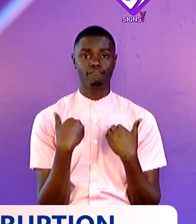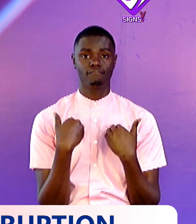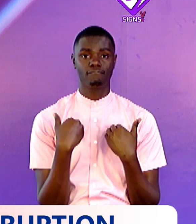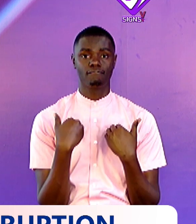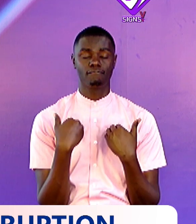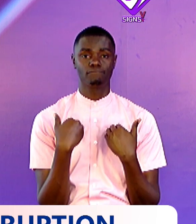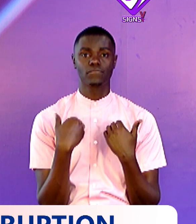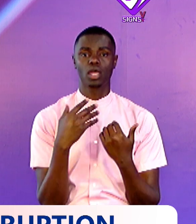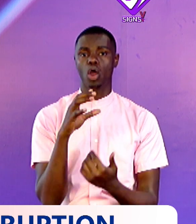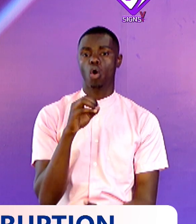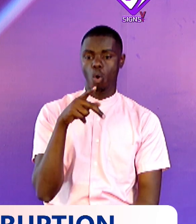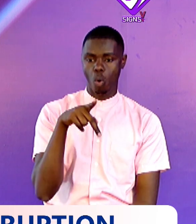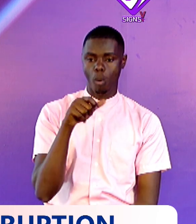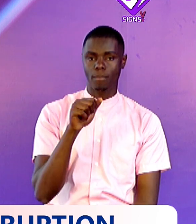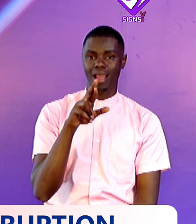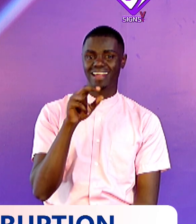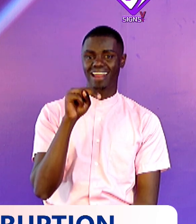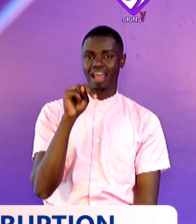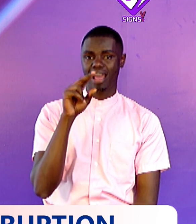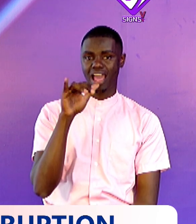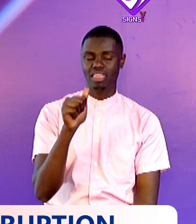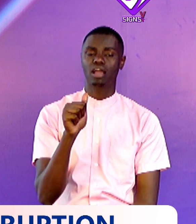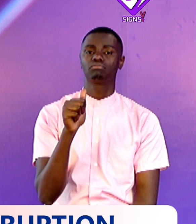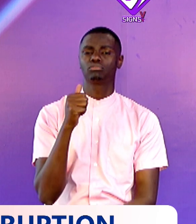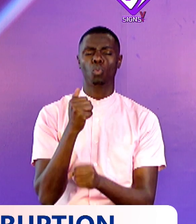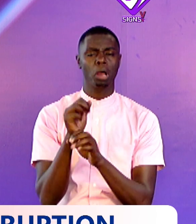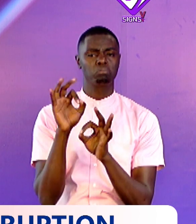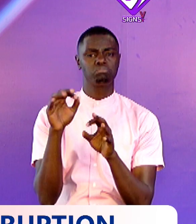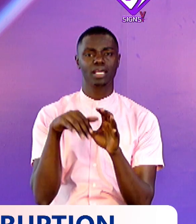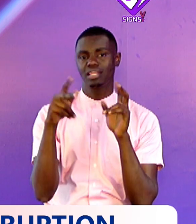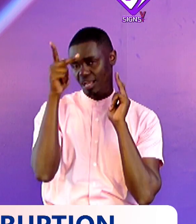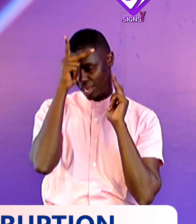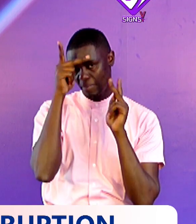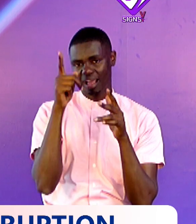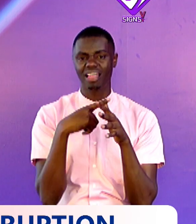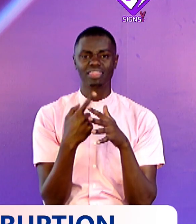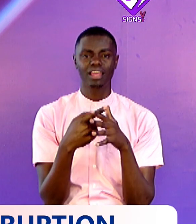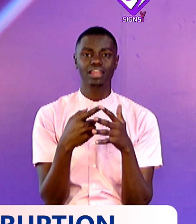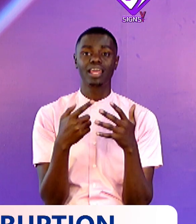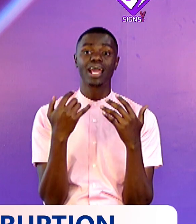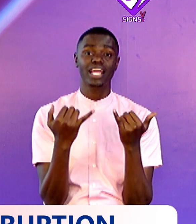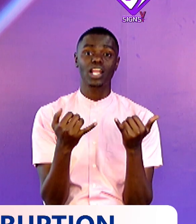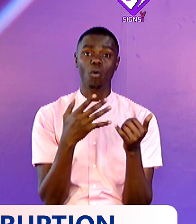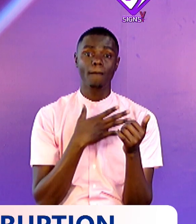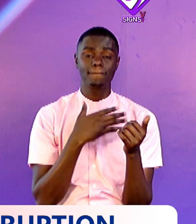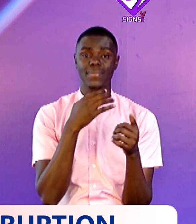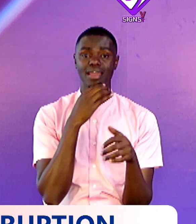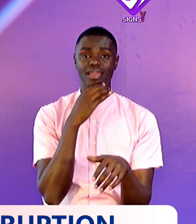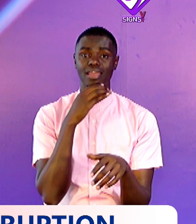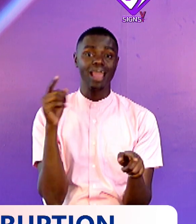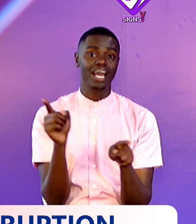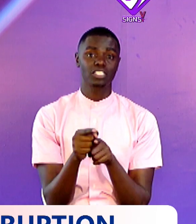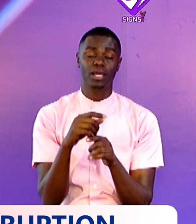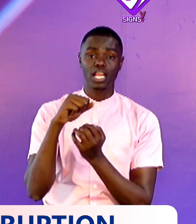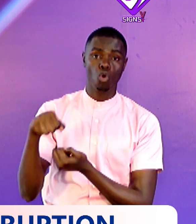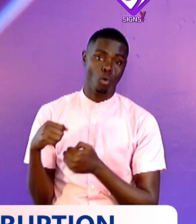very good job in Kakamega, it is said. Yes, and let me so also did tell many you. others. Yes. As we talk, my husband is in Homa Bay. Okay. He